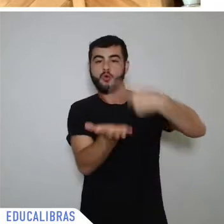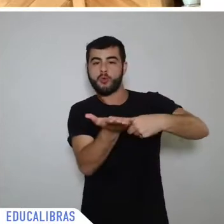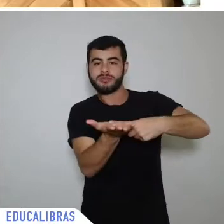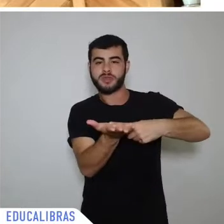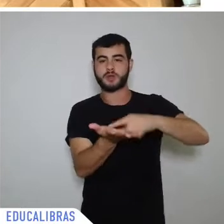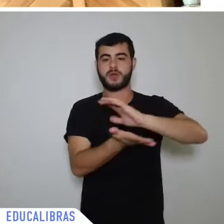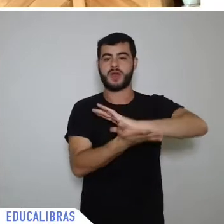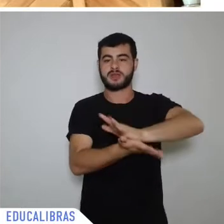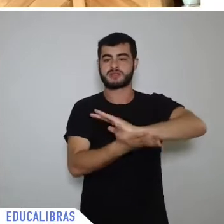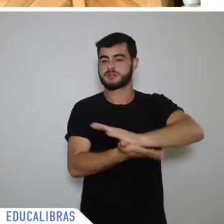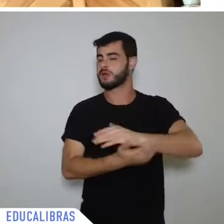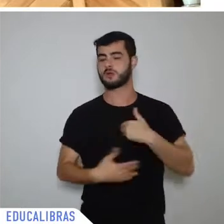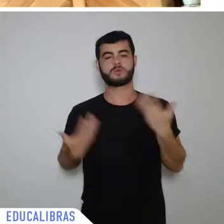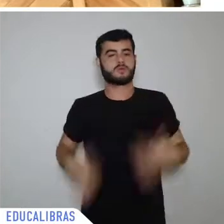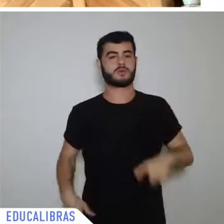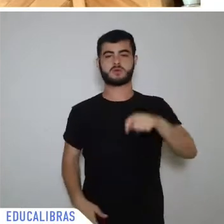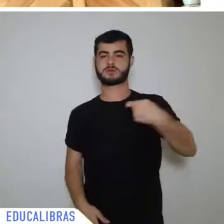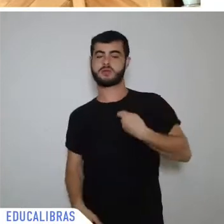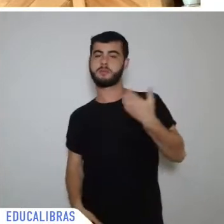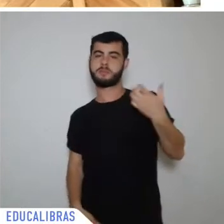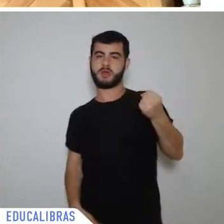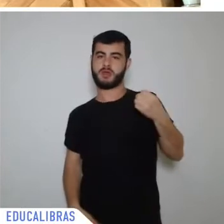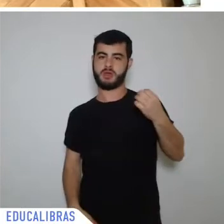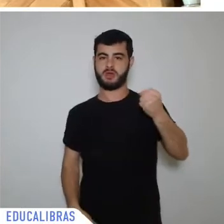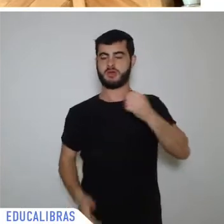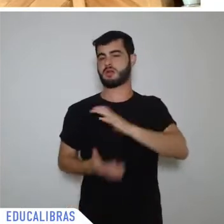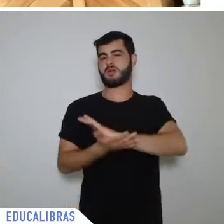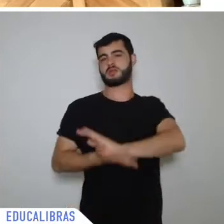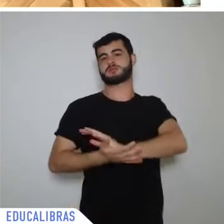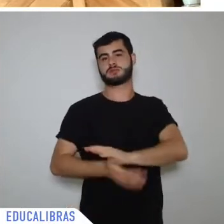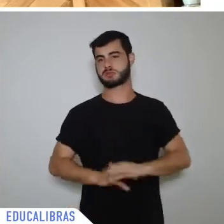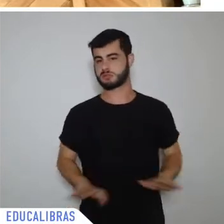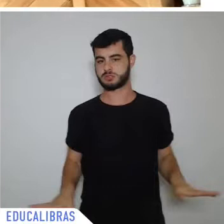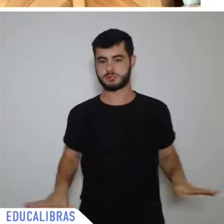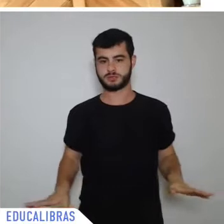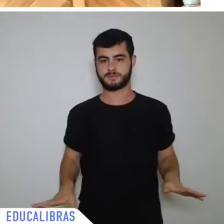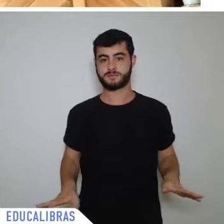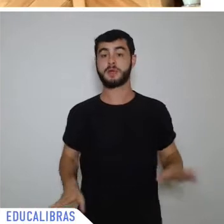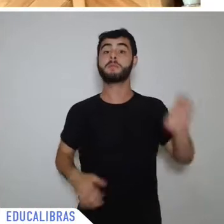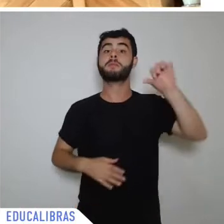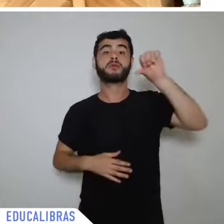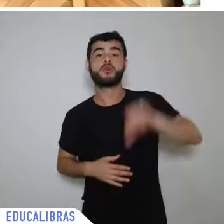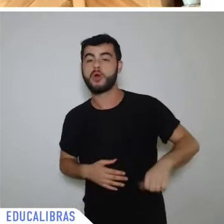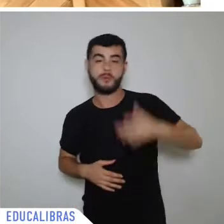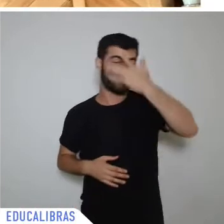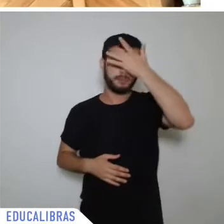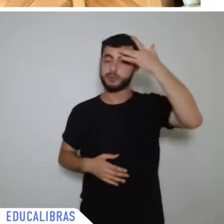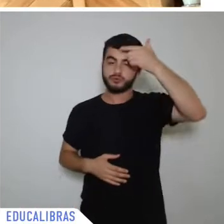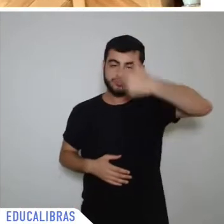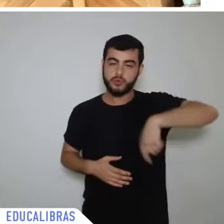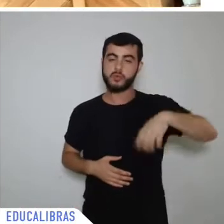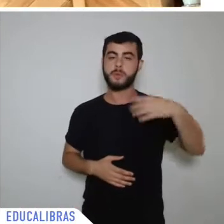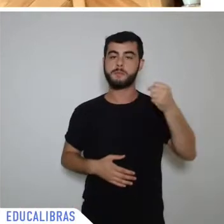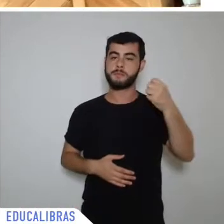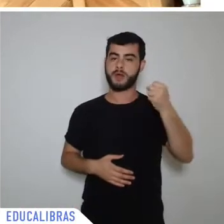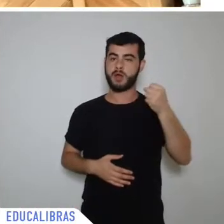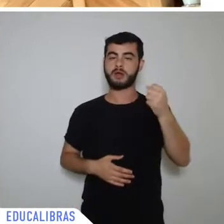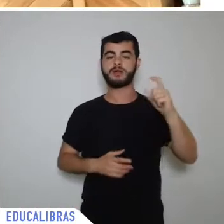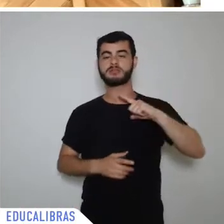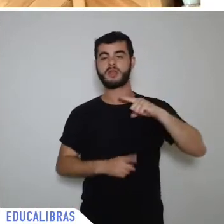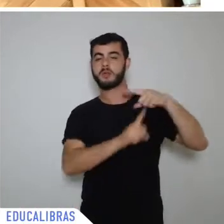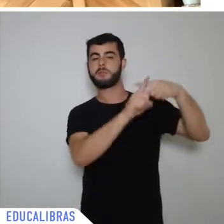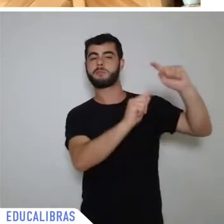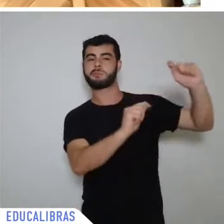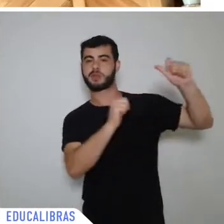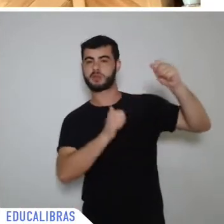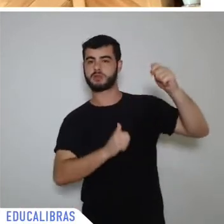talking. I don't want to be a white woman that signs up to this contract, but being a white woman that